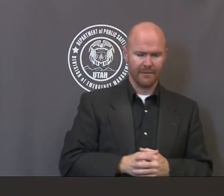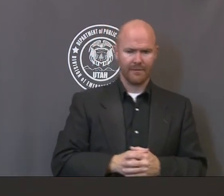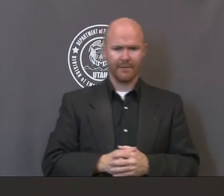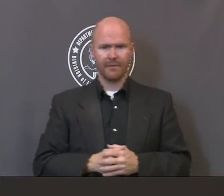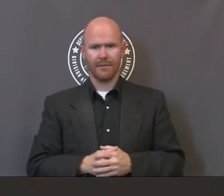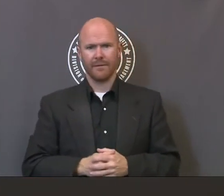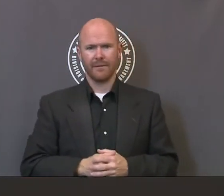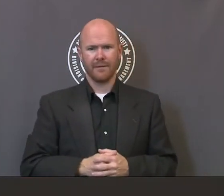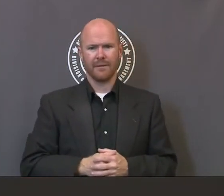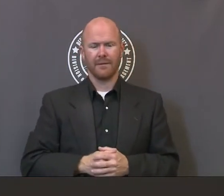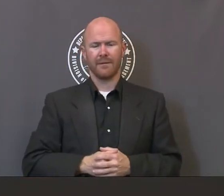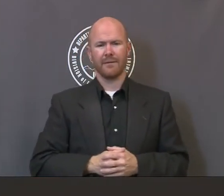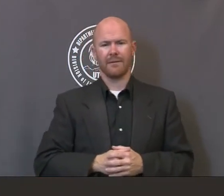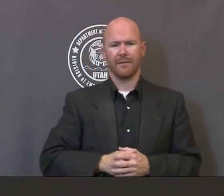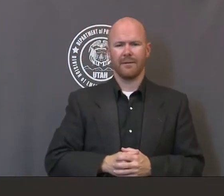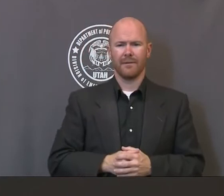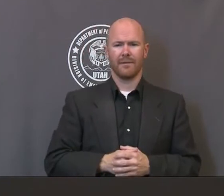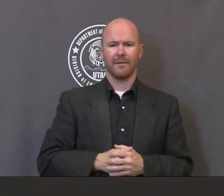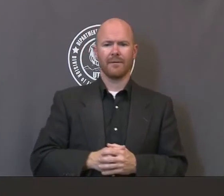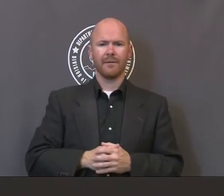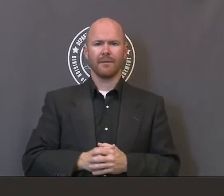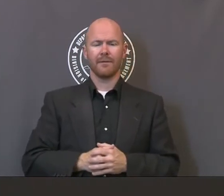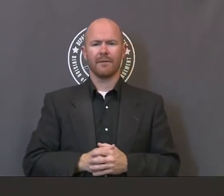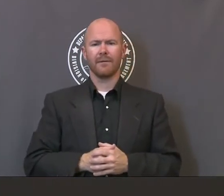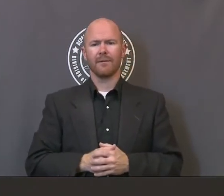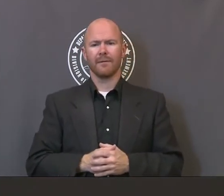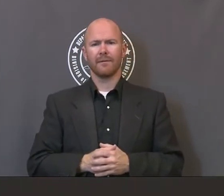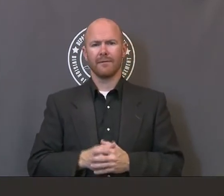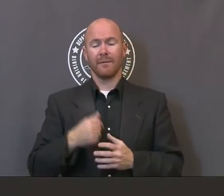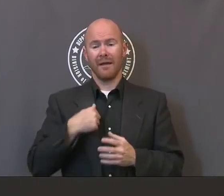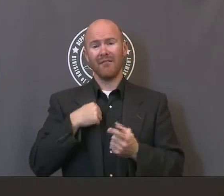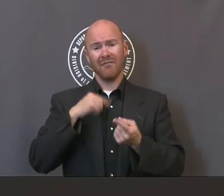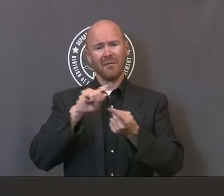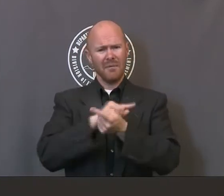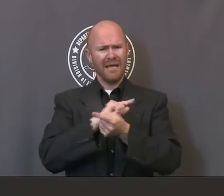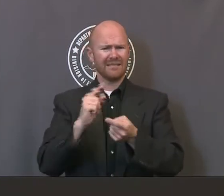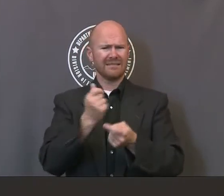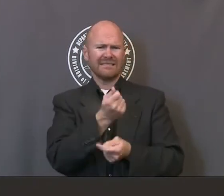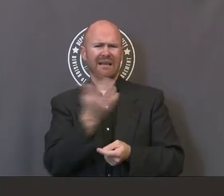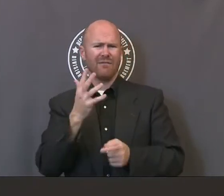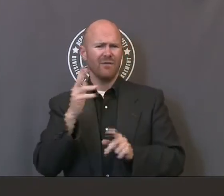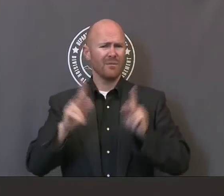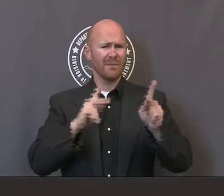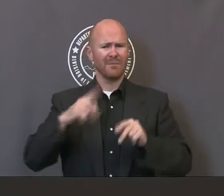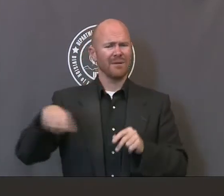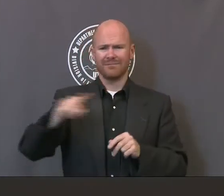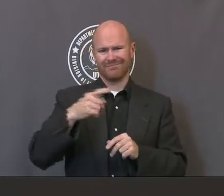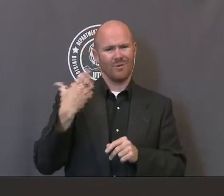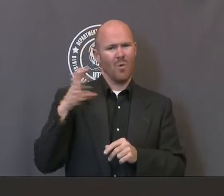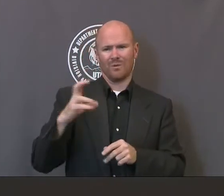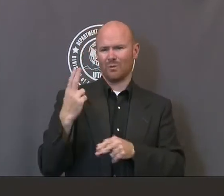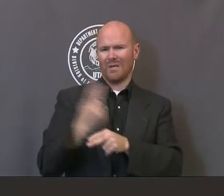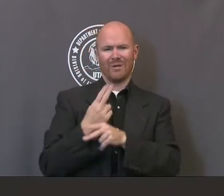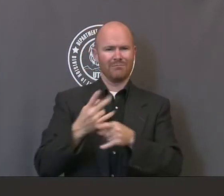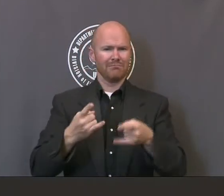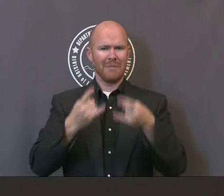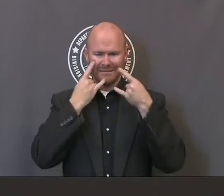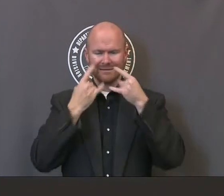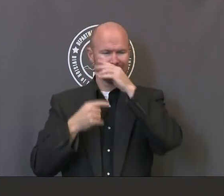Yeah, hi, Paul Nelson from KSL News Radio, and I've met plenty of people who don't want to wear the mask. They're